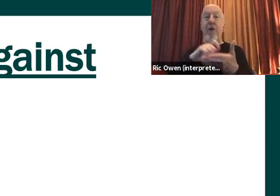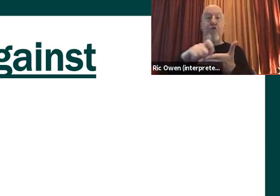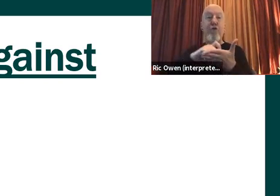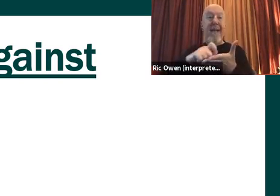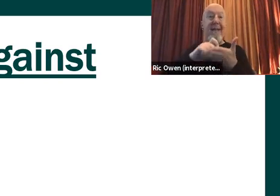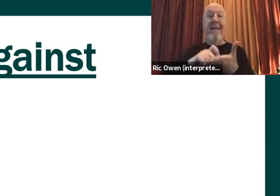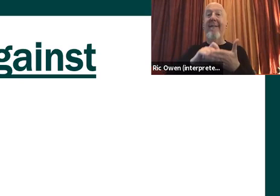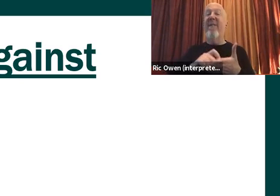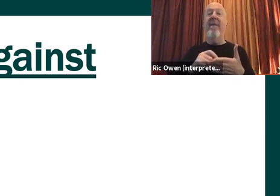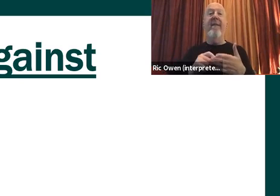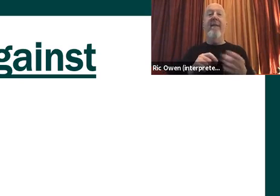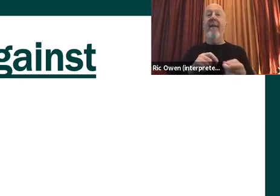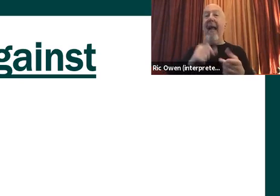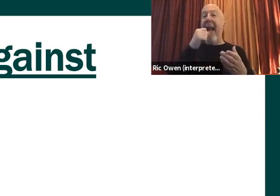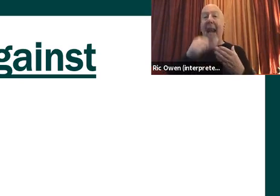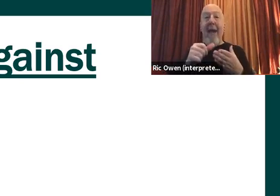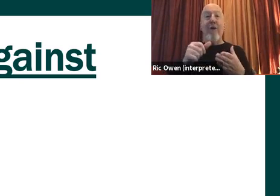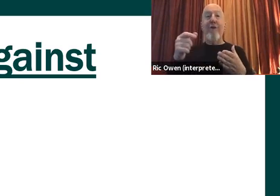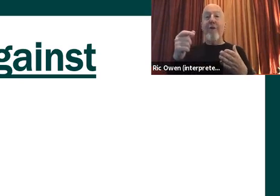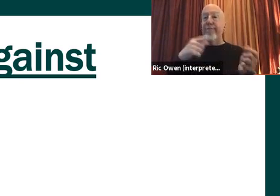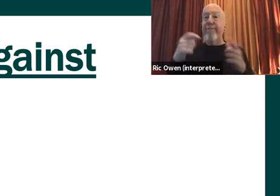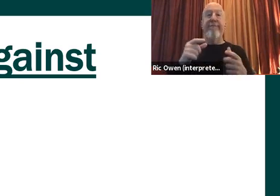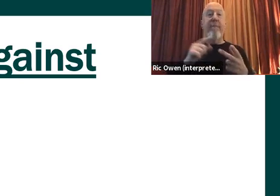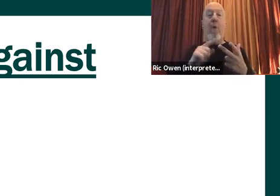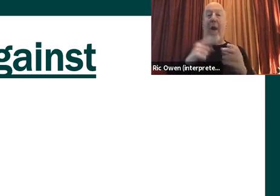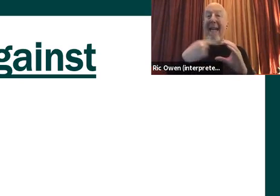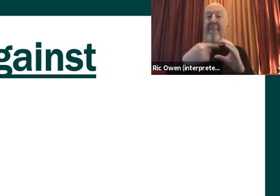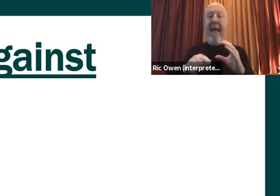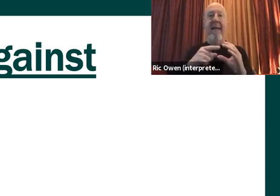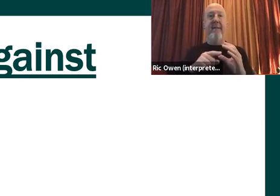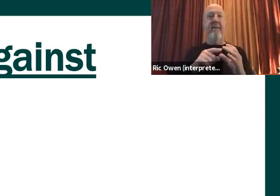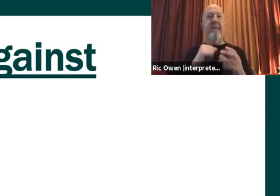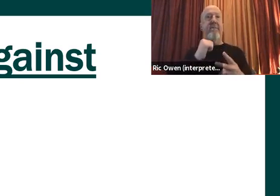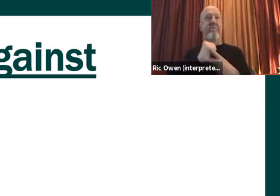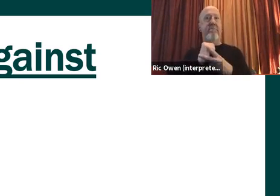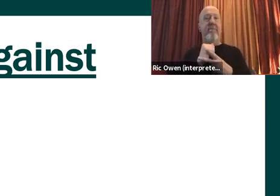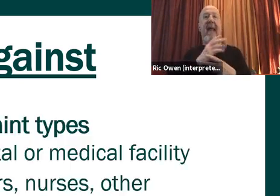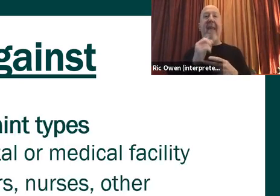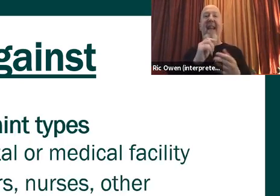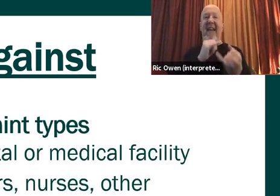letters, emails, etc. And then finally, filing a complaint.